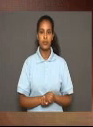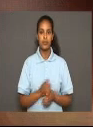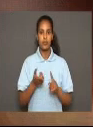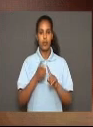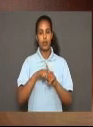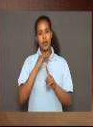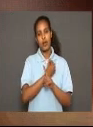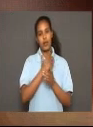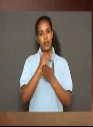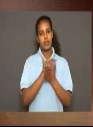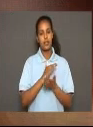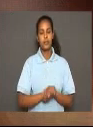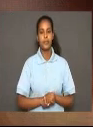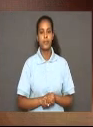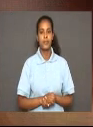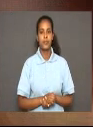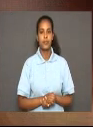Let's get back to our lesson.